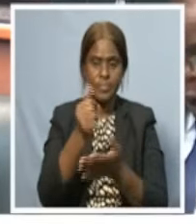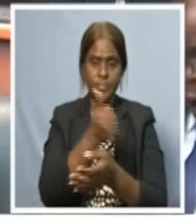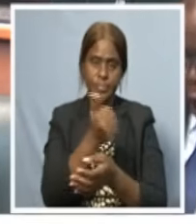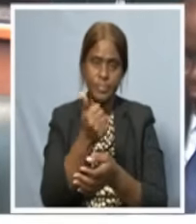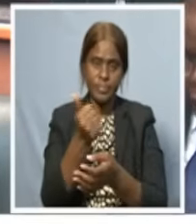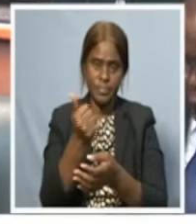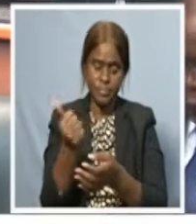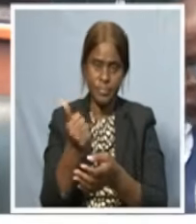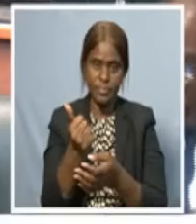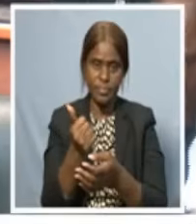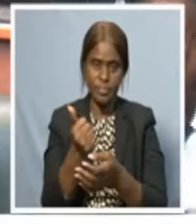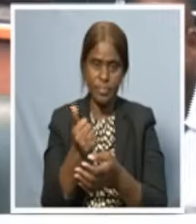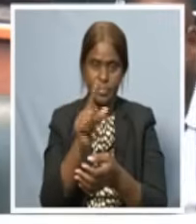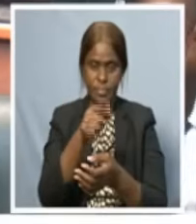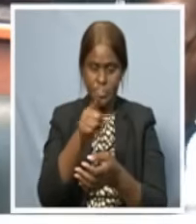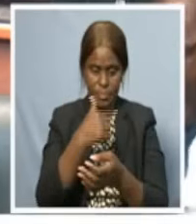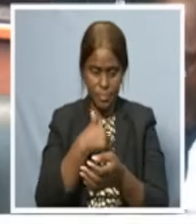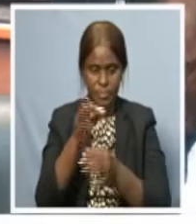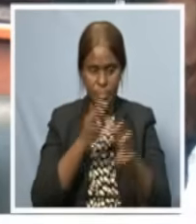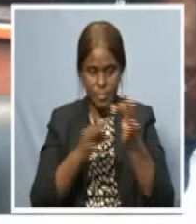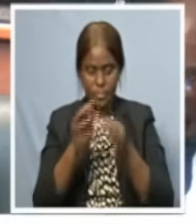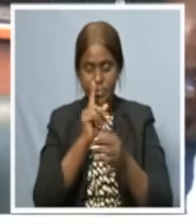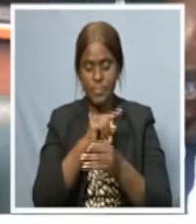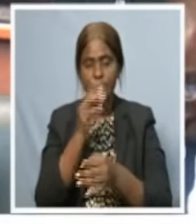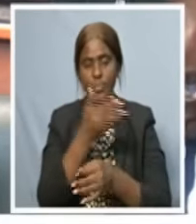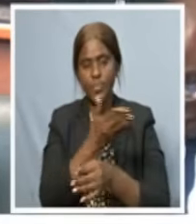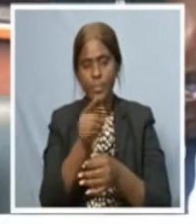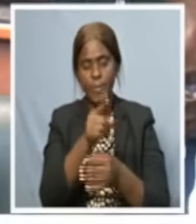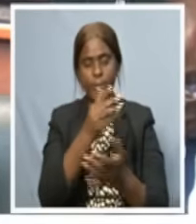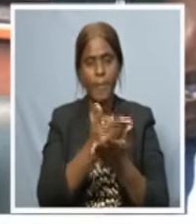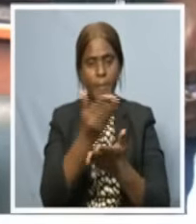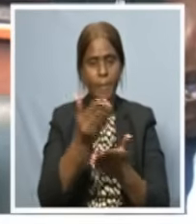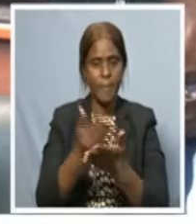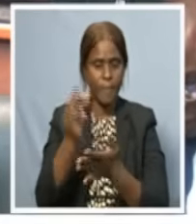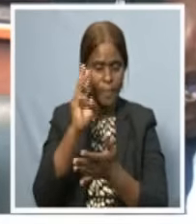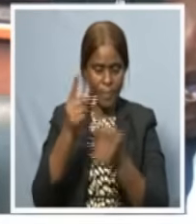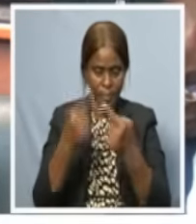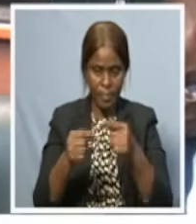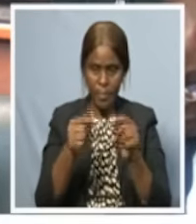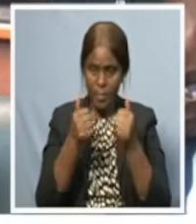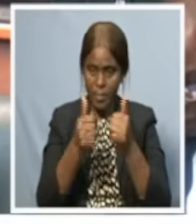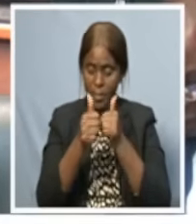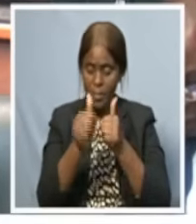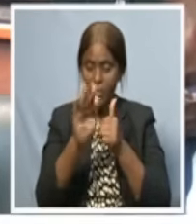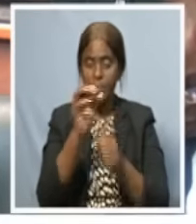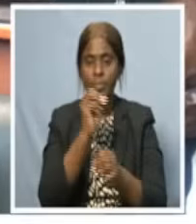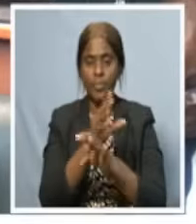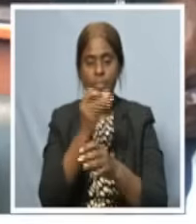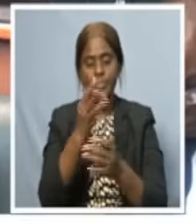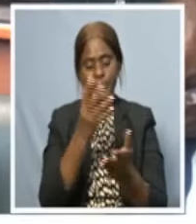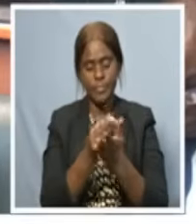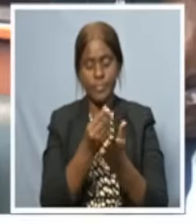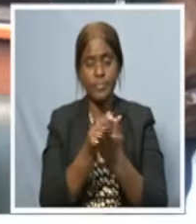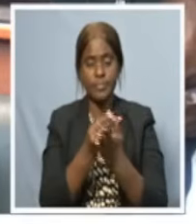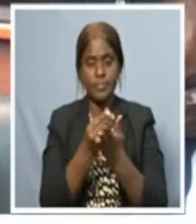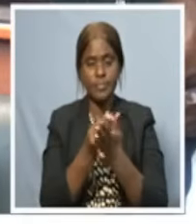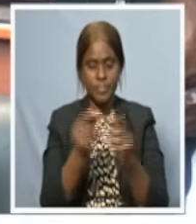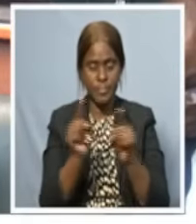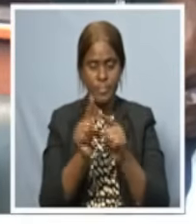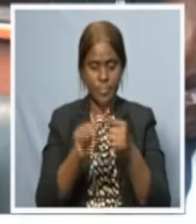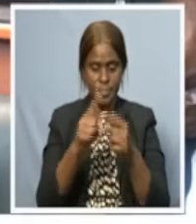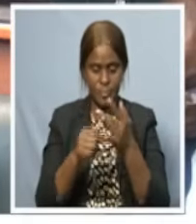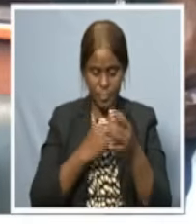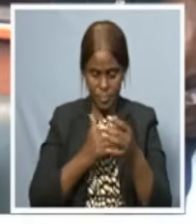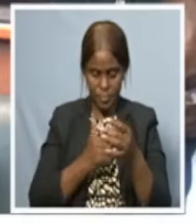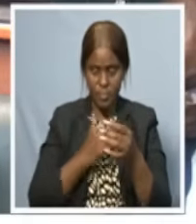another. You have stated that this purchase is going to happen subject to availability of funds. But